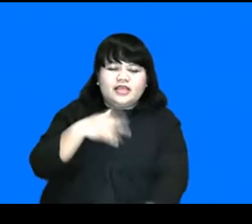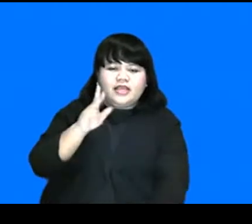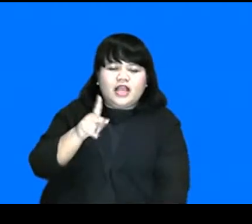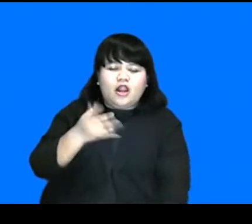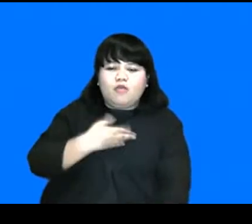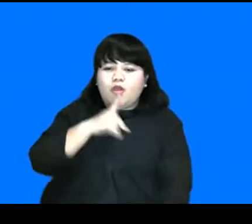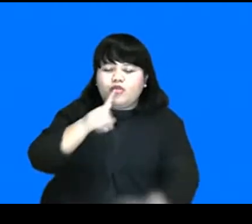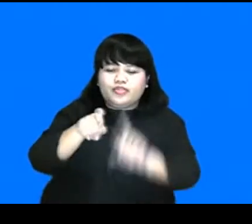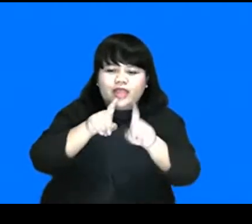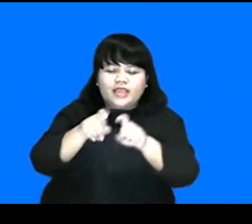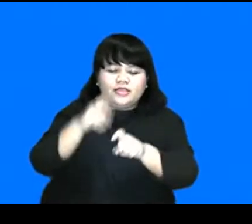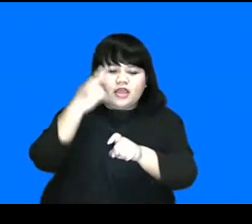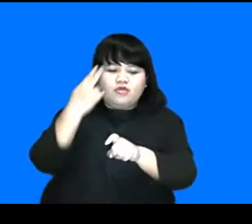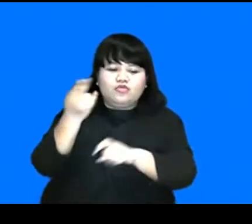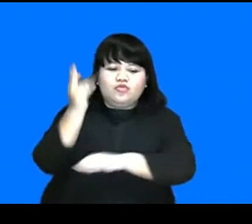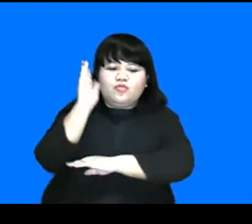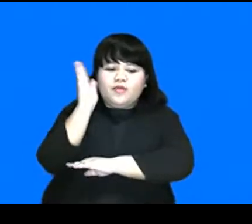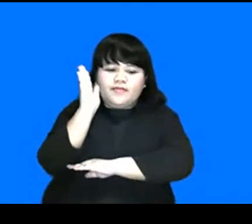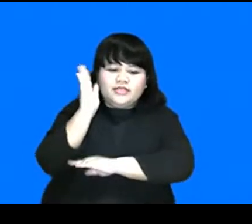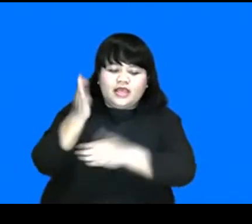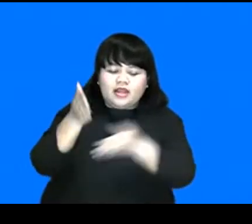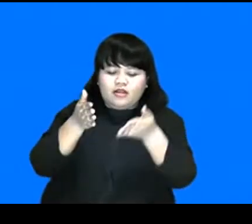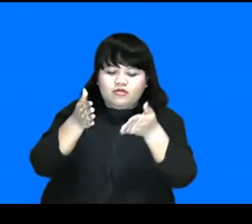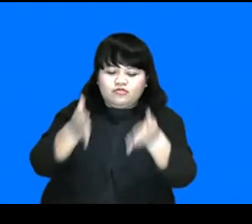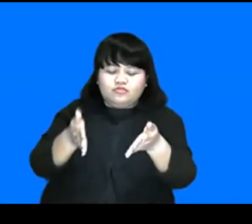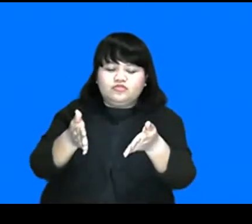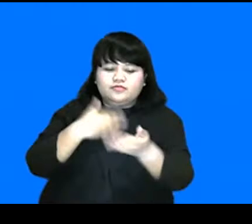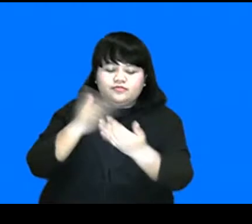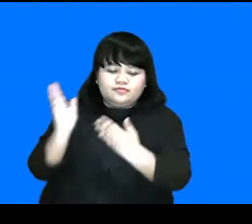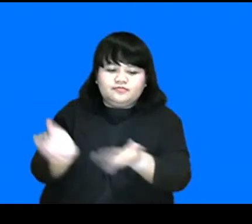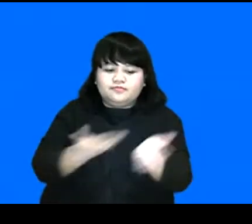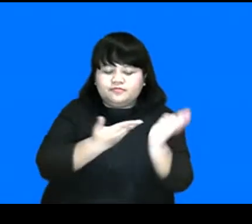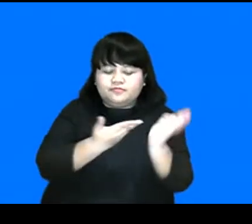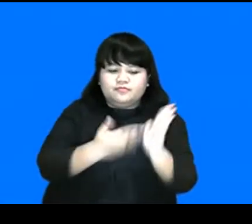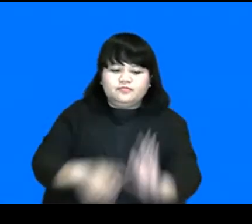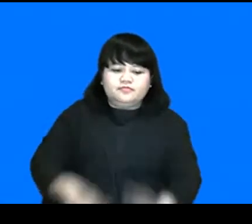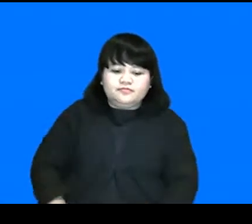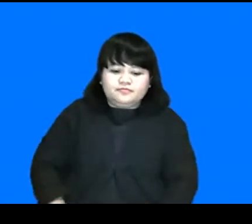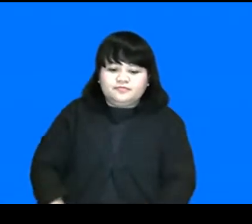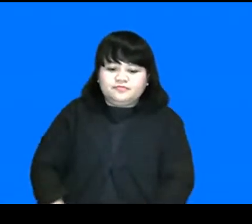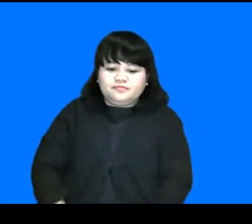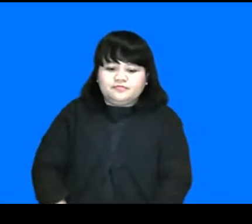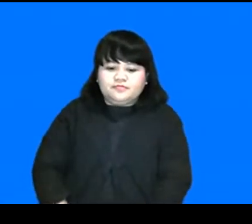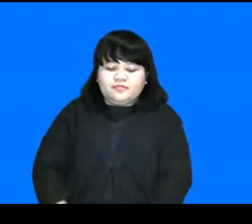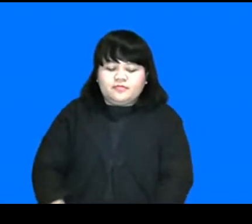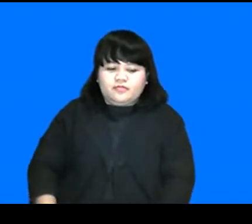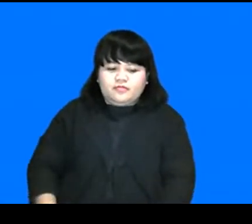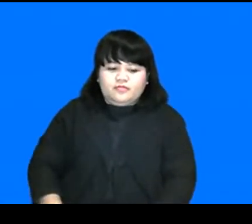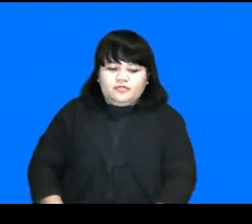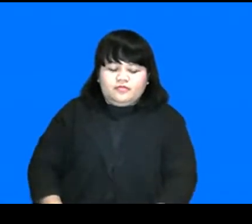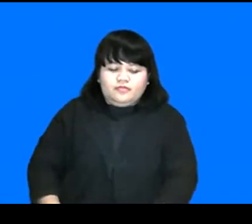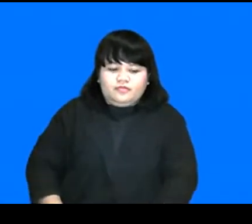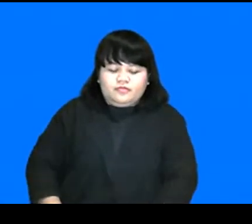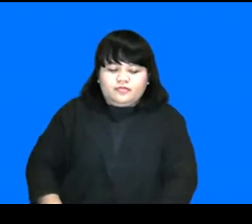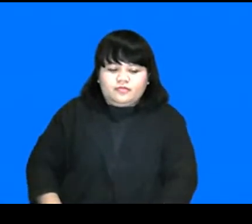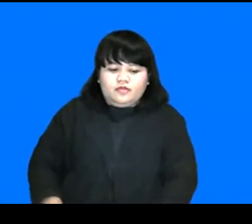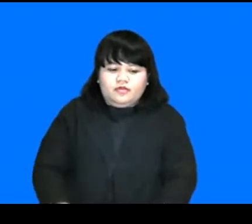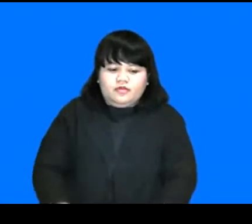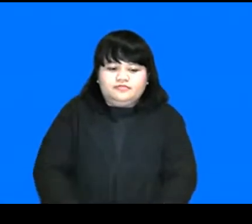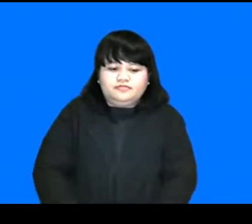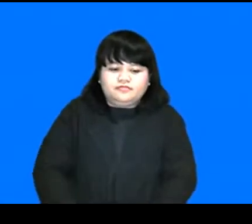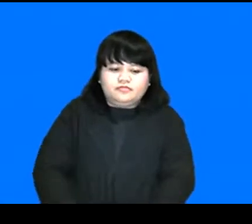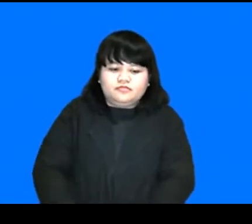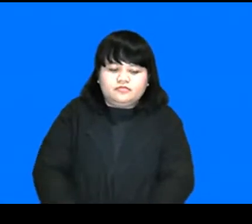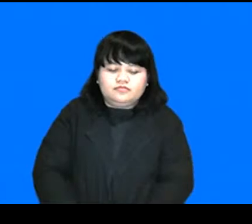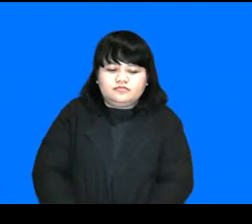please identify. Yes. That hello yes, okay. Firstly, introduce myself. That